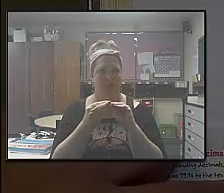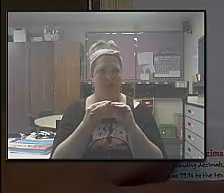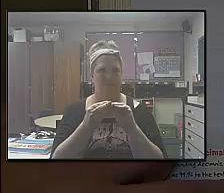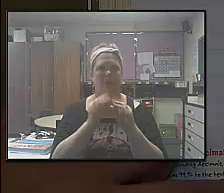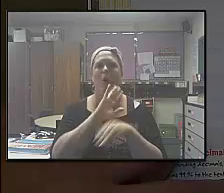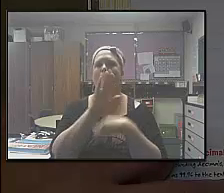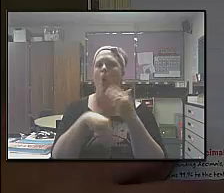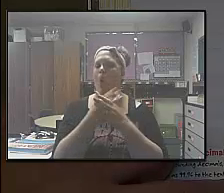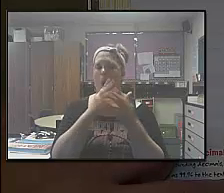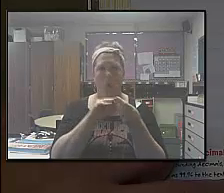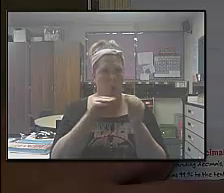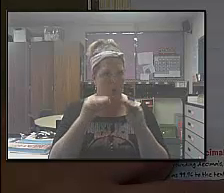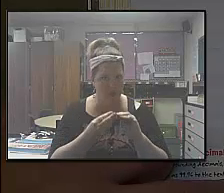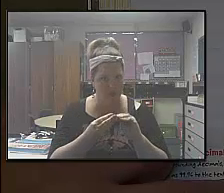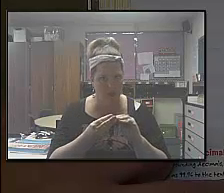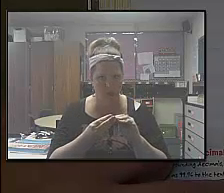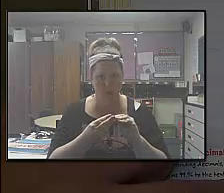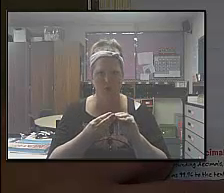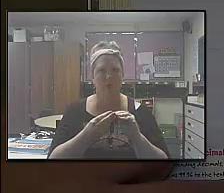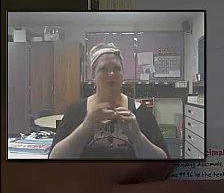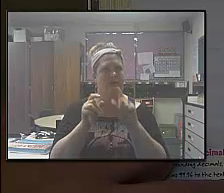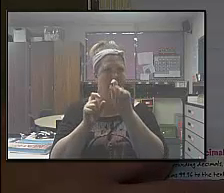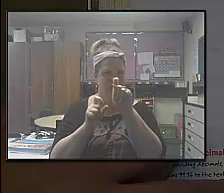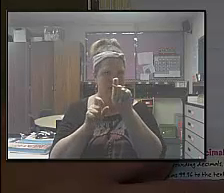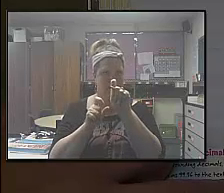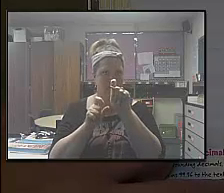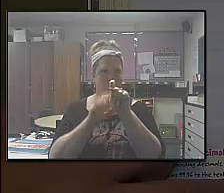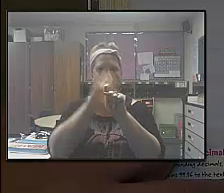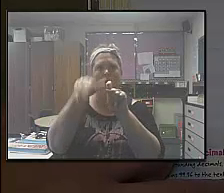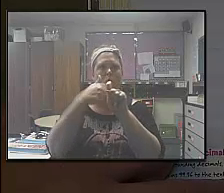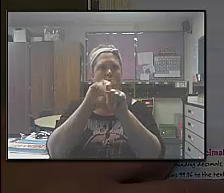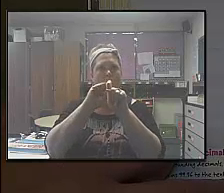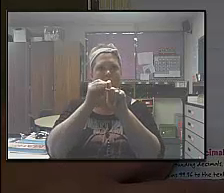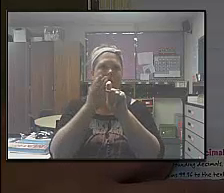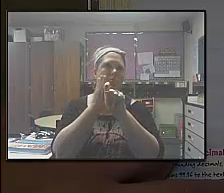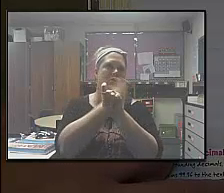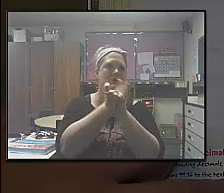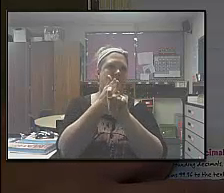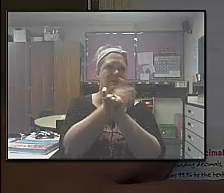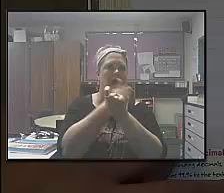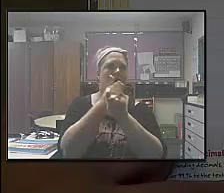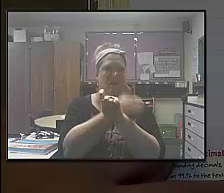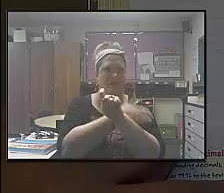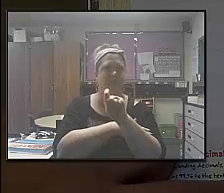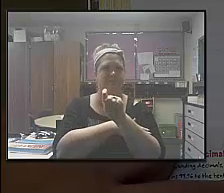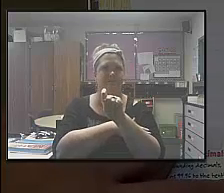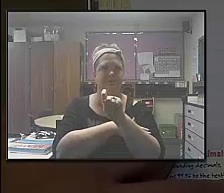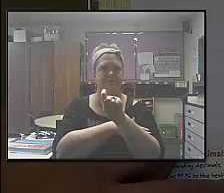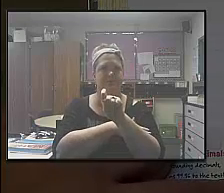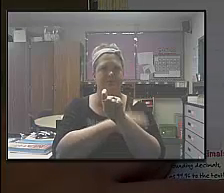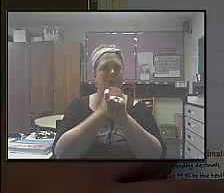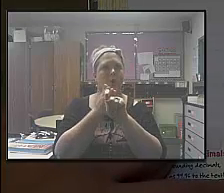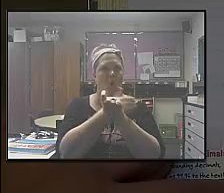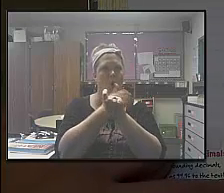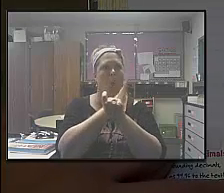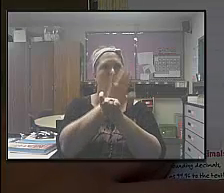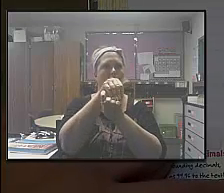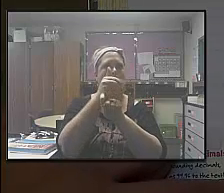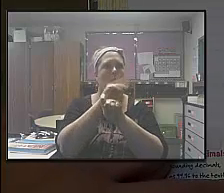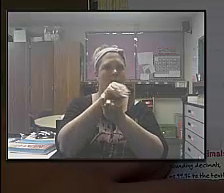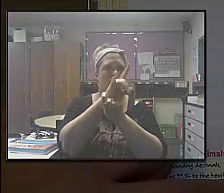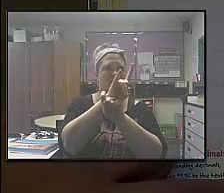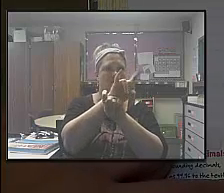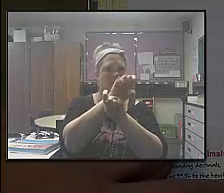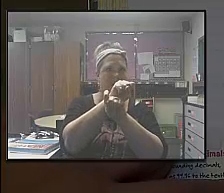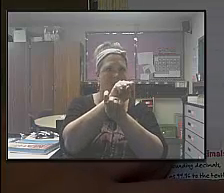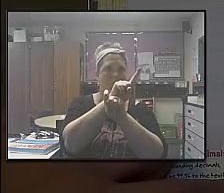A whole number. Here's the decimal. Here's your decimal point, all lined This up, side. nice and pretty, like the buttons on a shirt. Whole